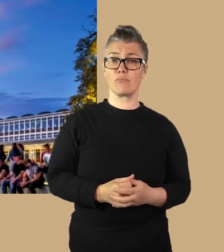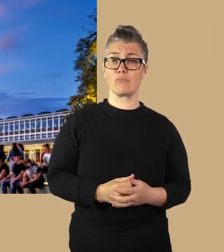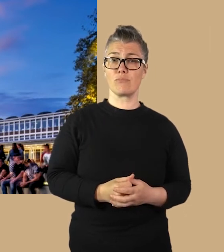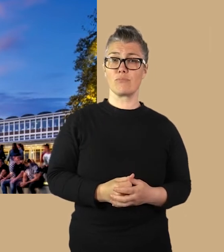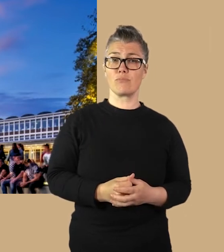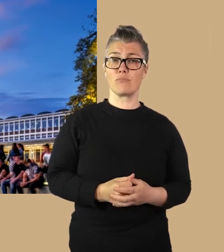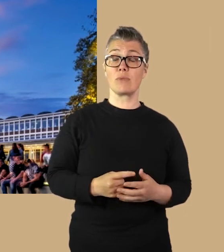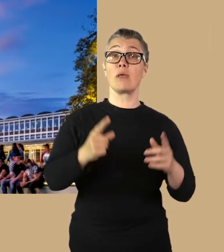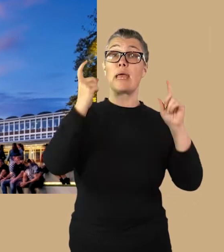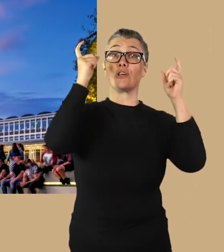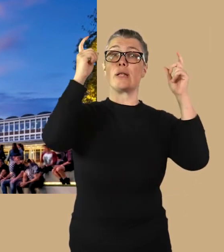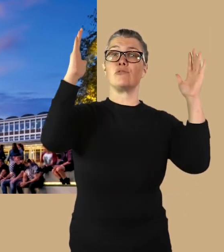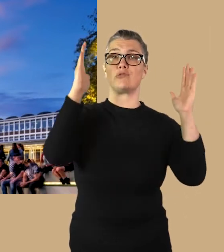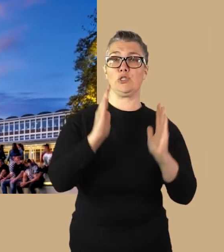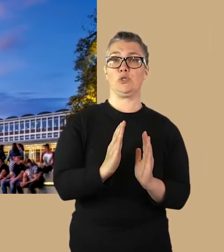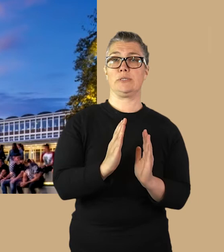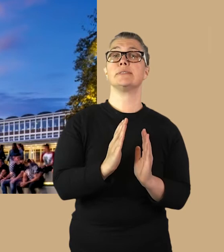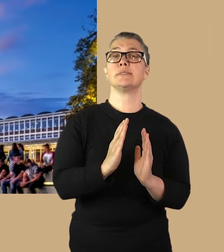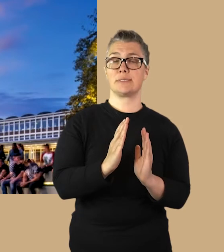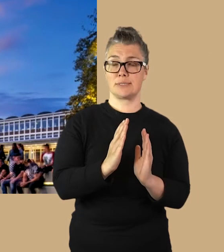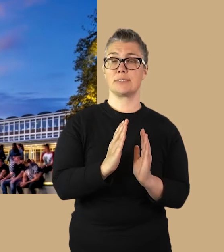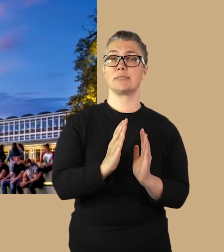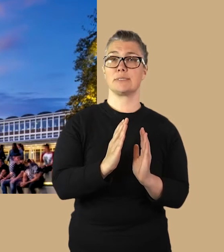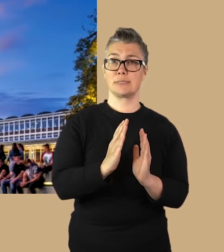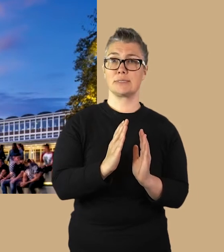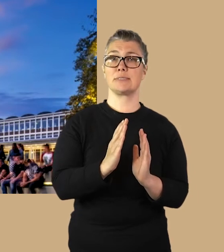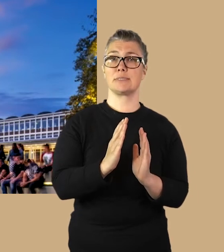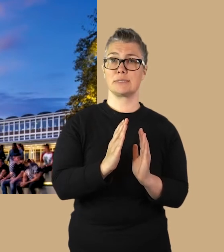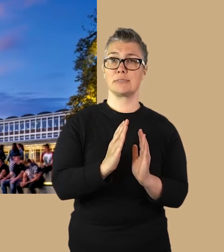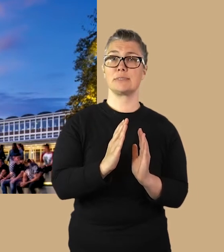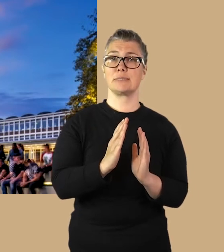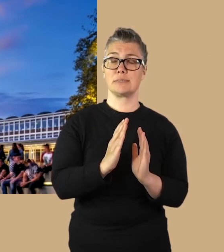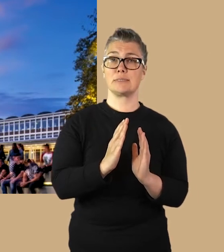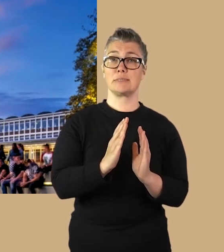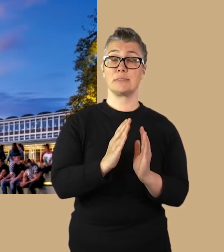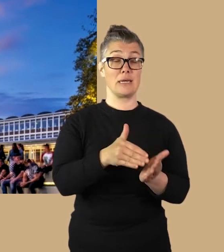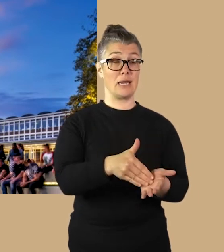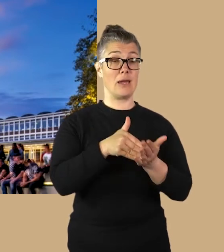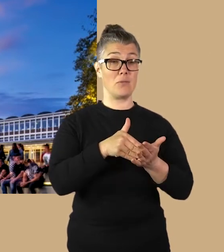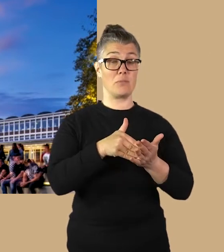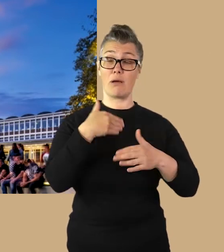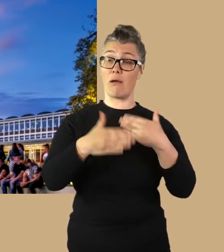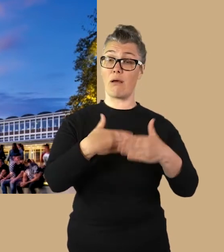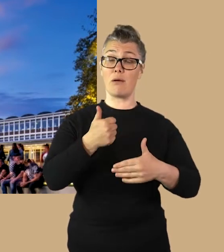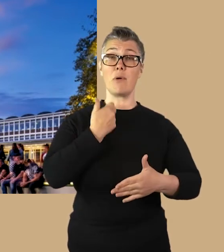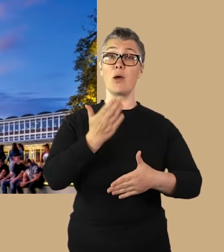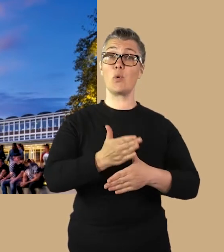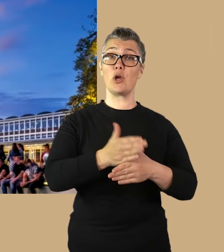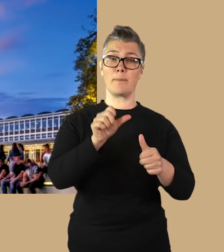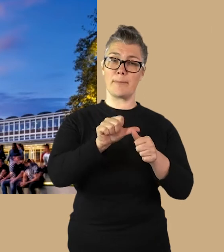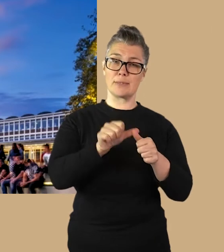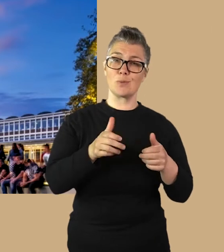our anxiety, and it actually helps us to do our work much